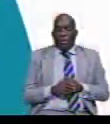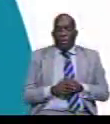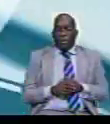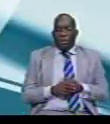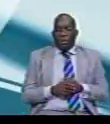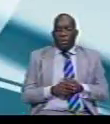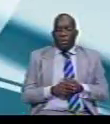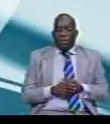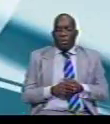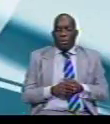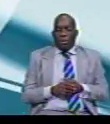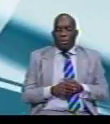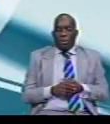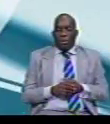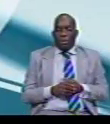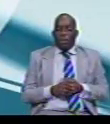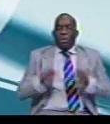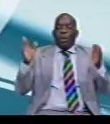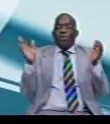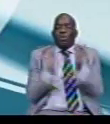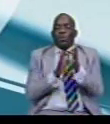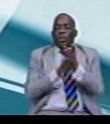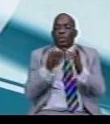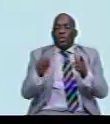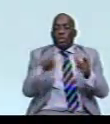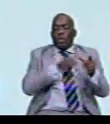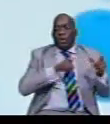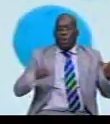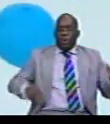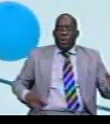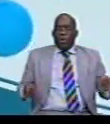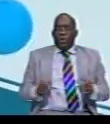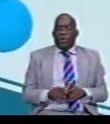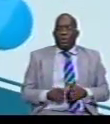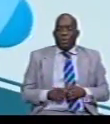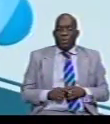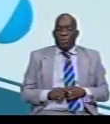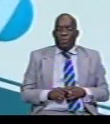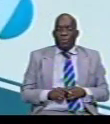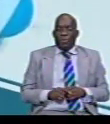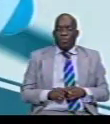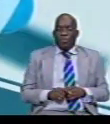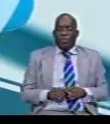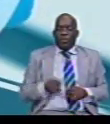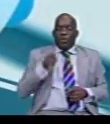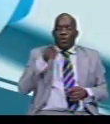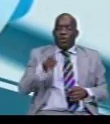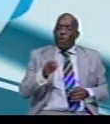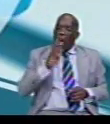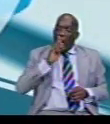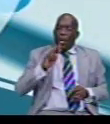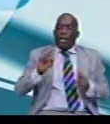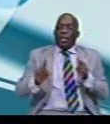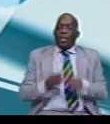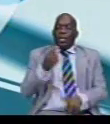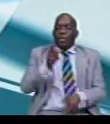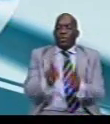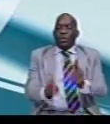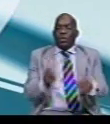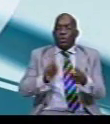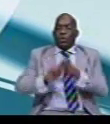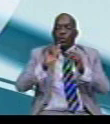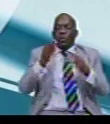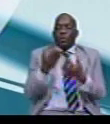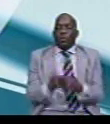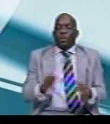Is that the much you can say? I said, praise the Lord. You are the next online to give your testimony.